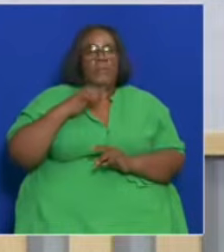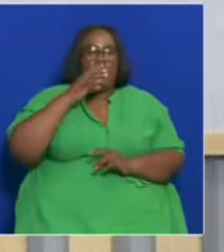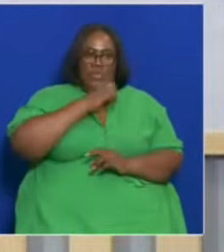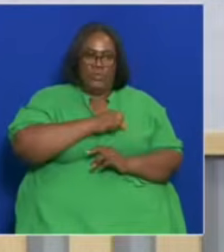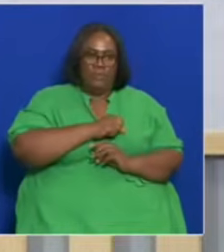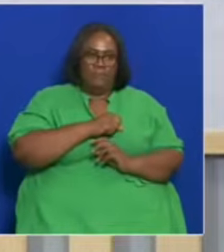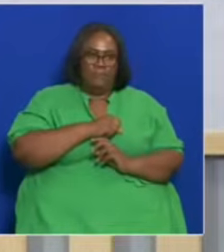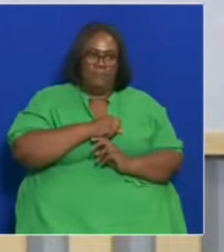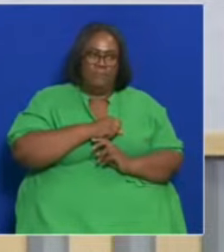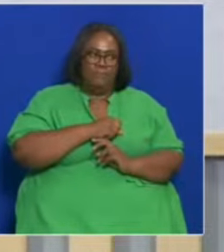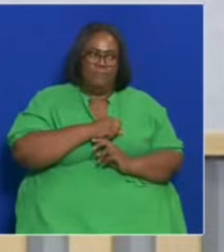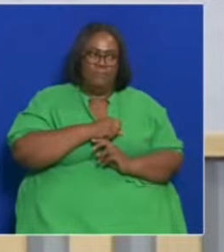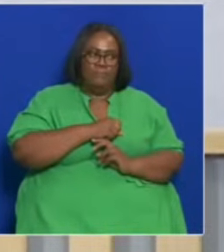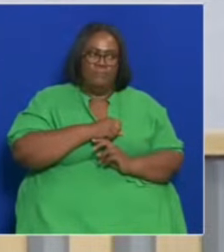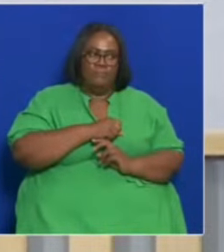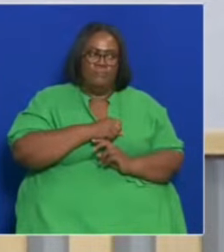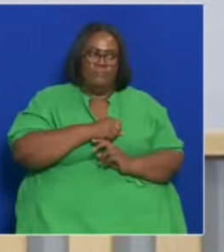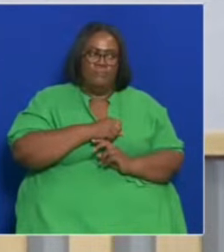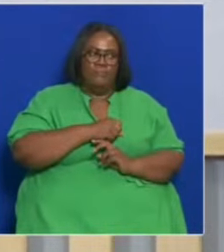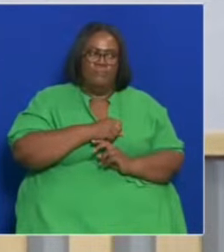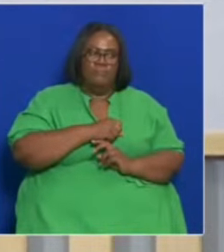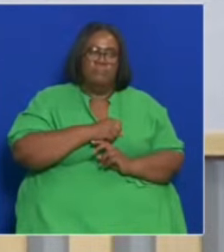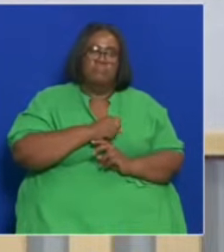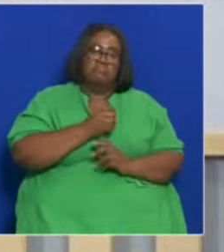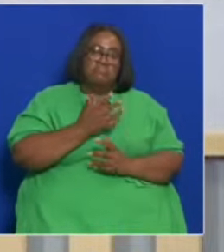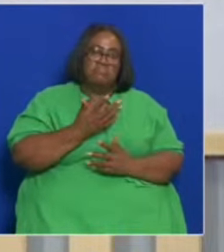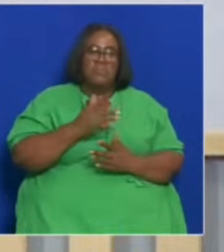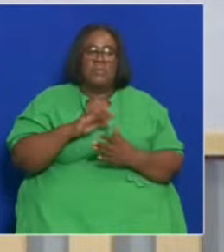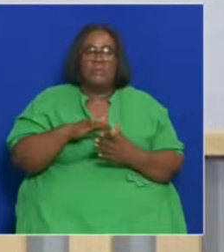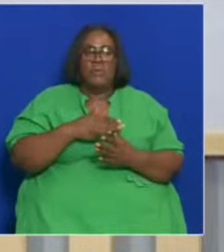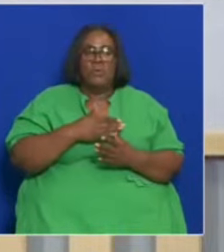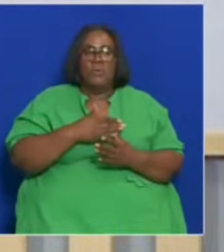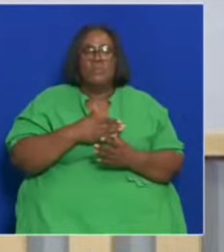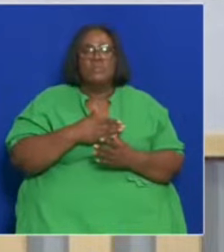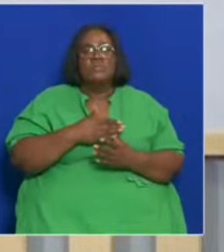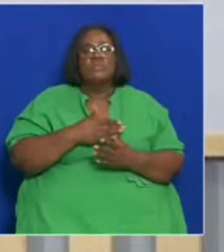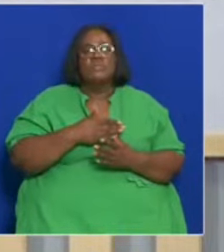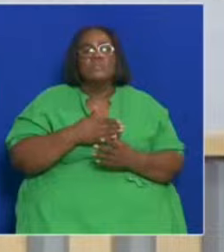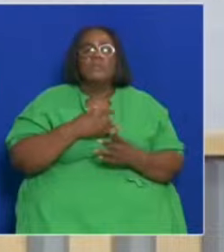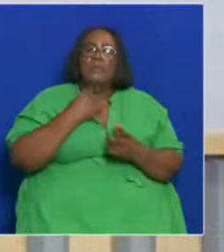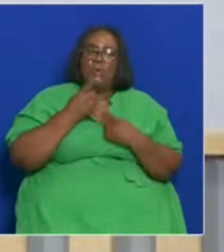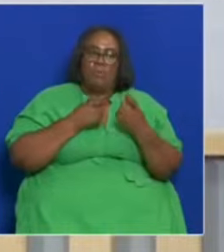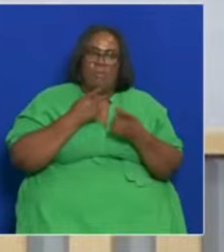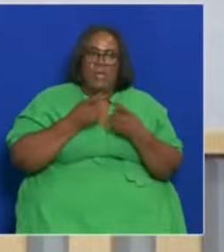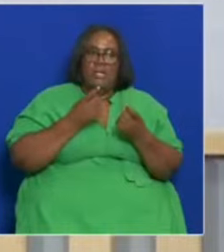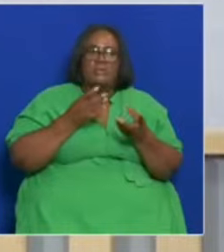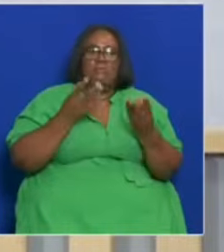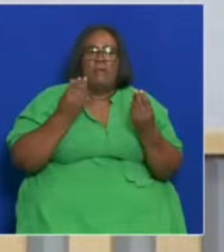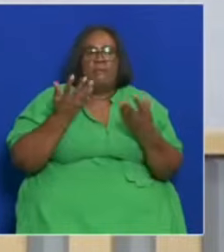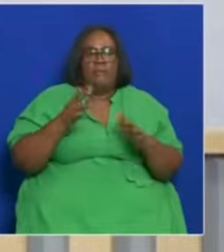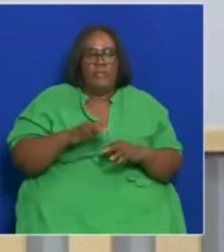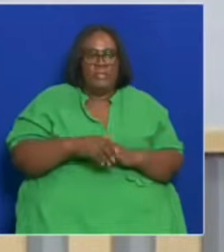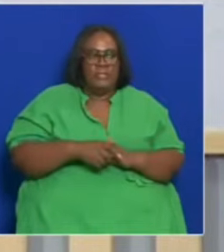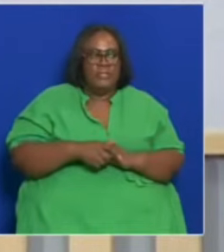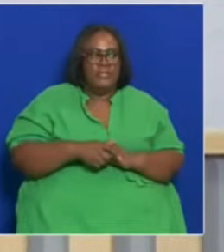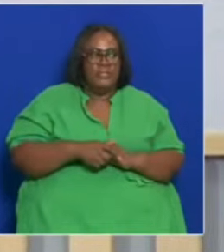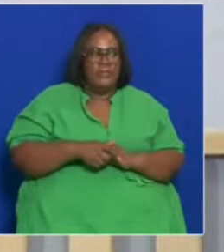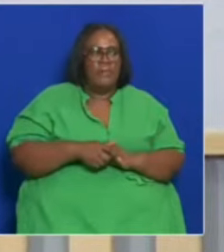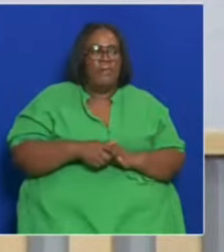I assumed that because they have been raised, and the documentation